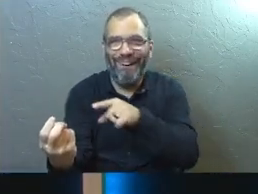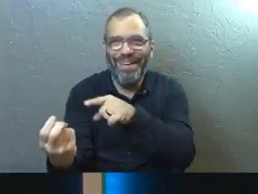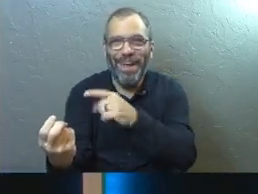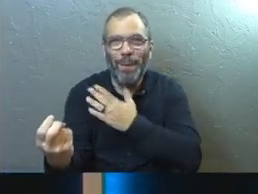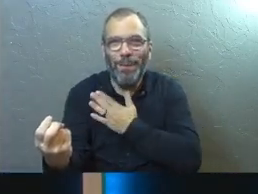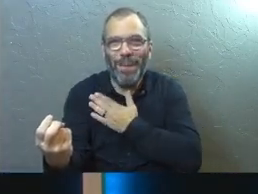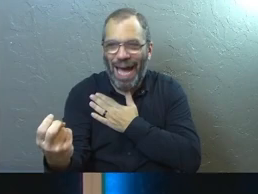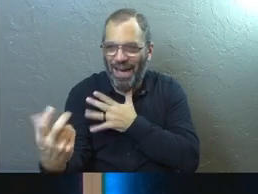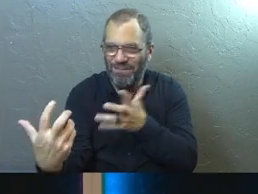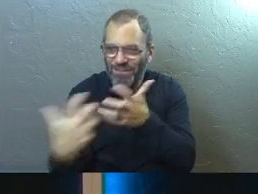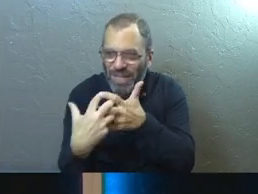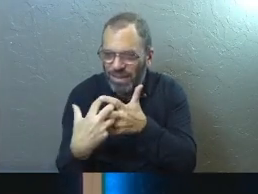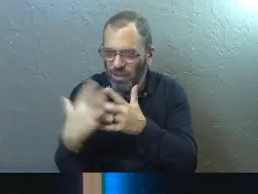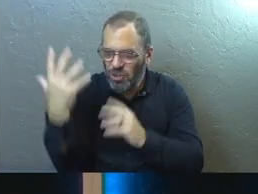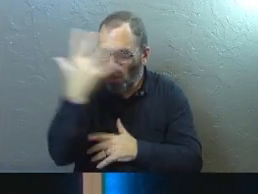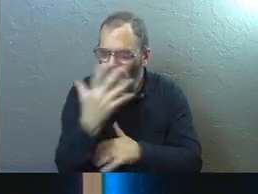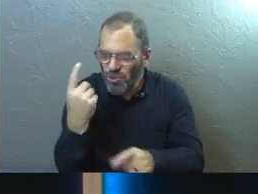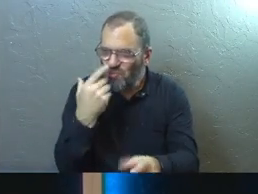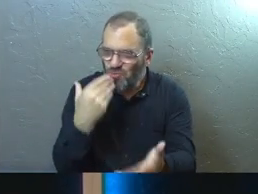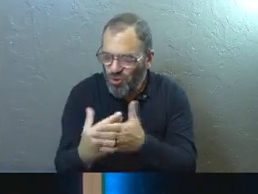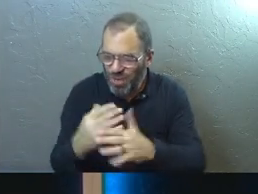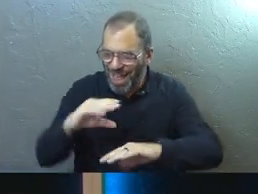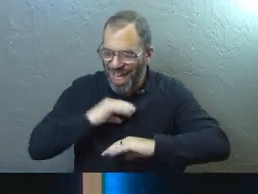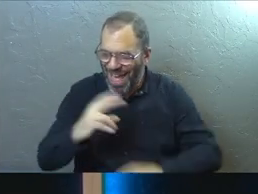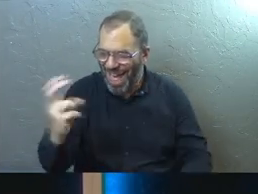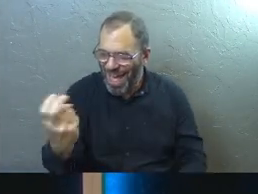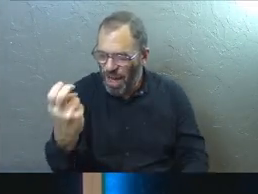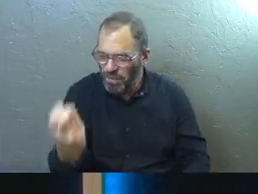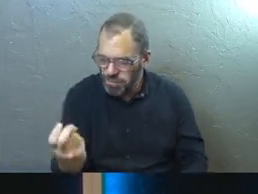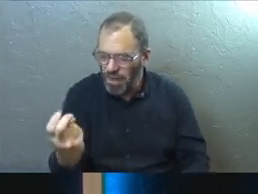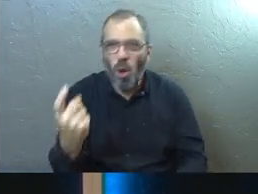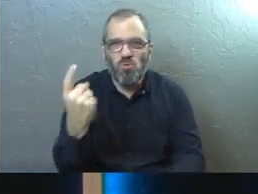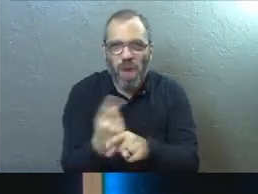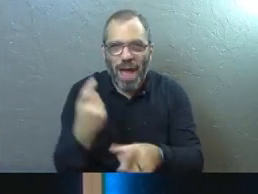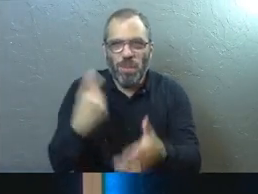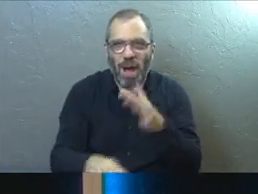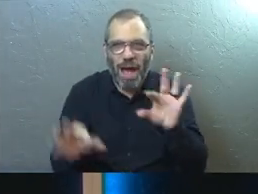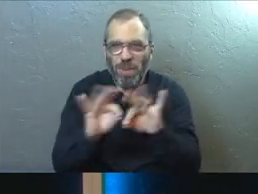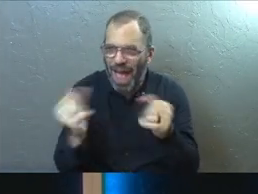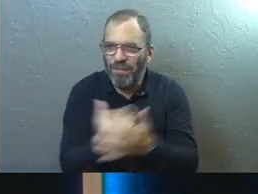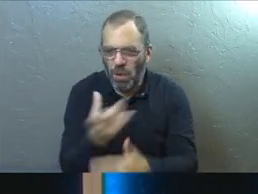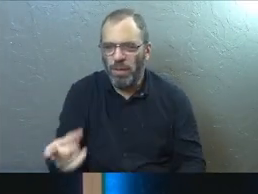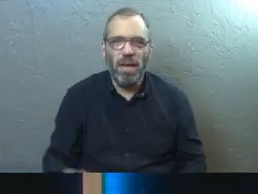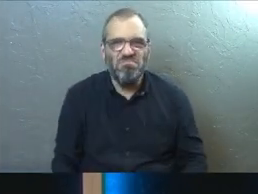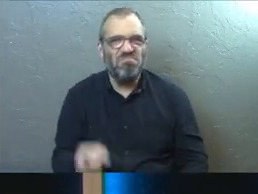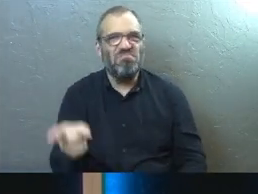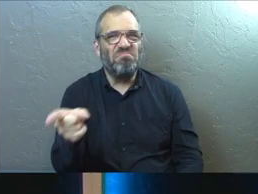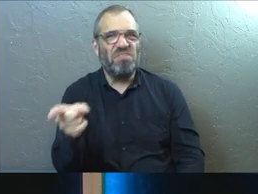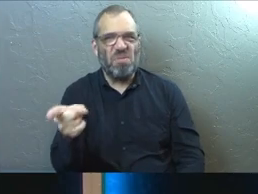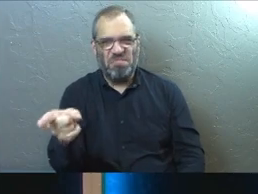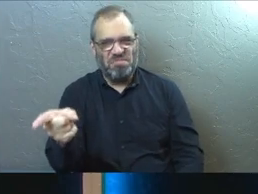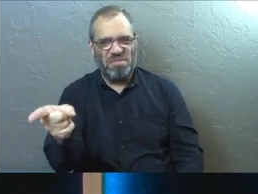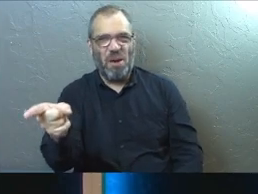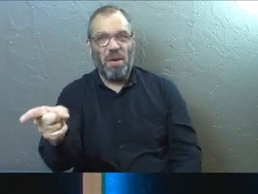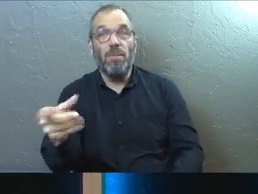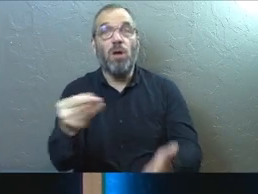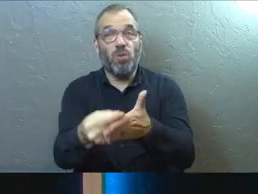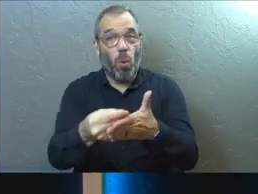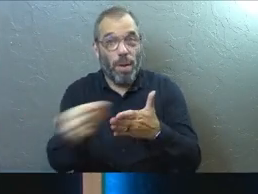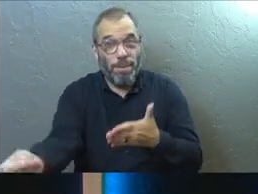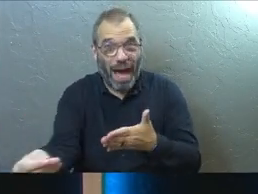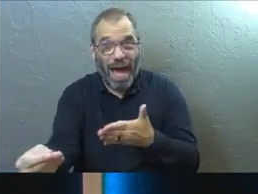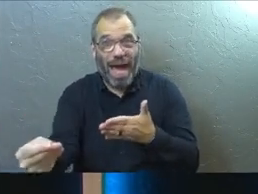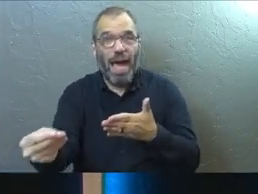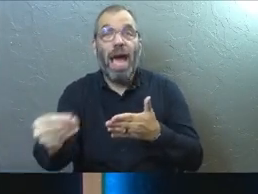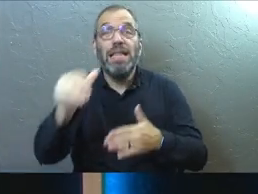couch, you know what I mean? It feels right, it looks right, it feels great when you sit in it. It's the right price, it's everything. We're like, okay, that's the couch. So we buy the couch